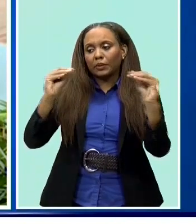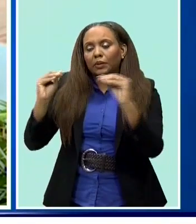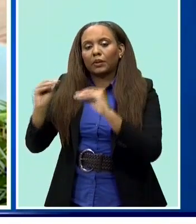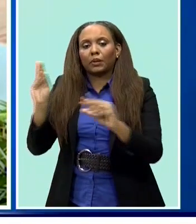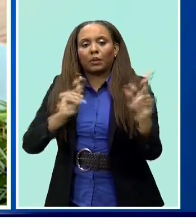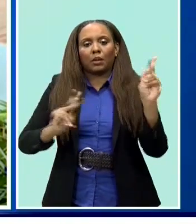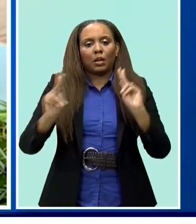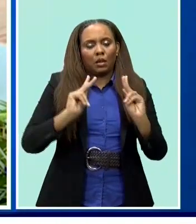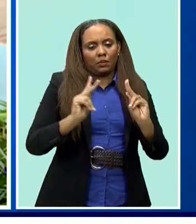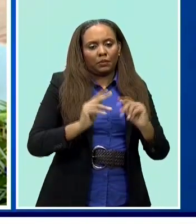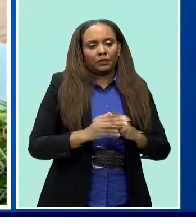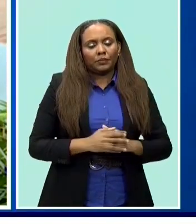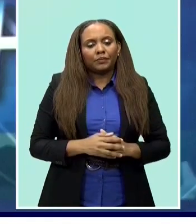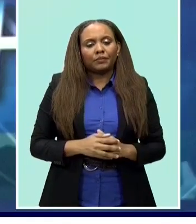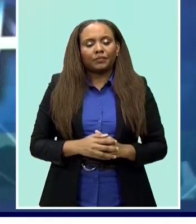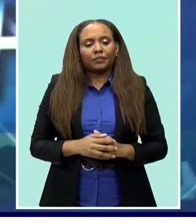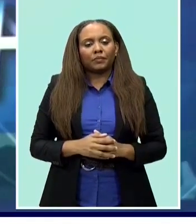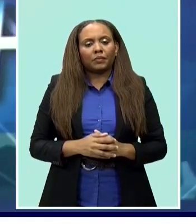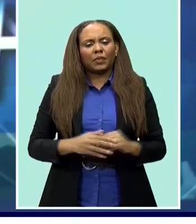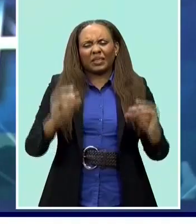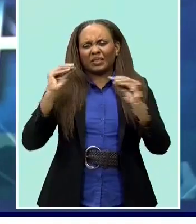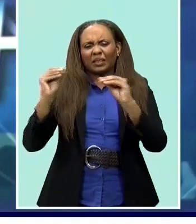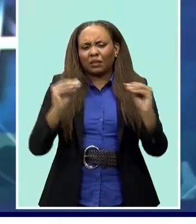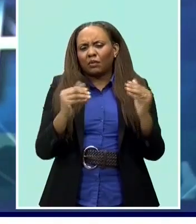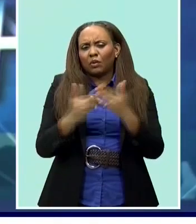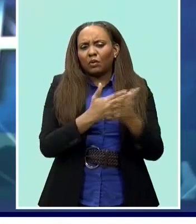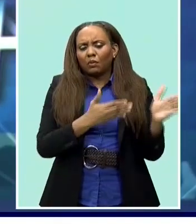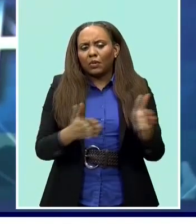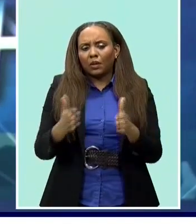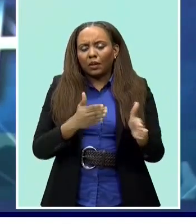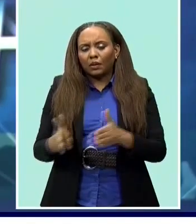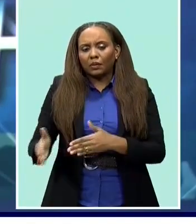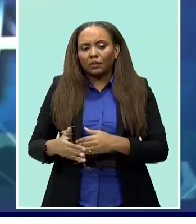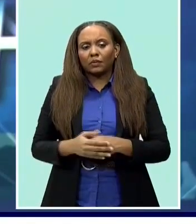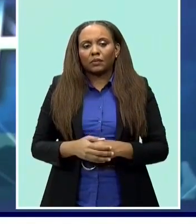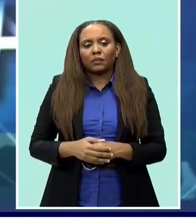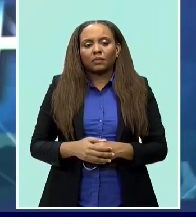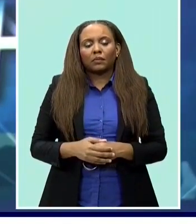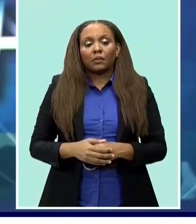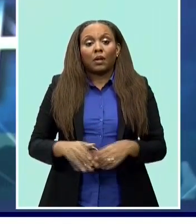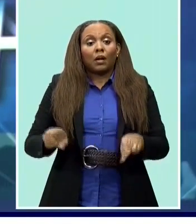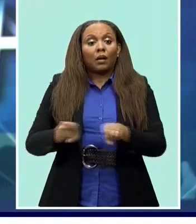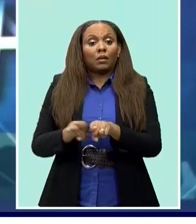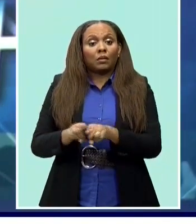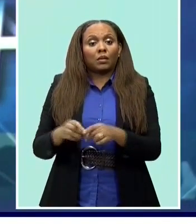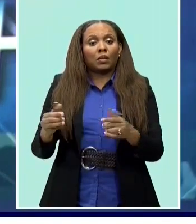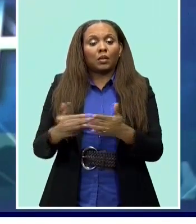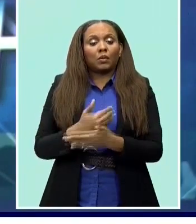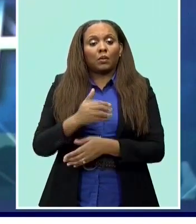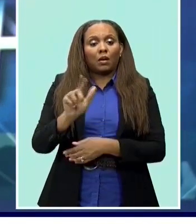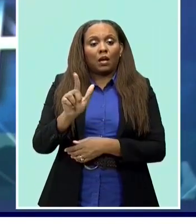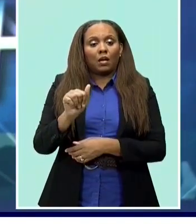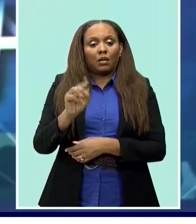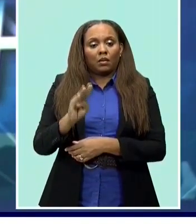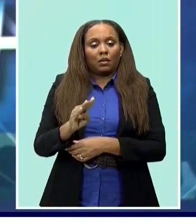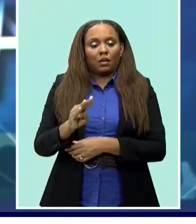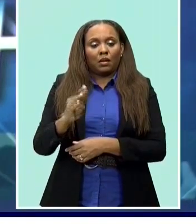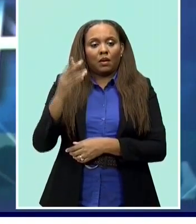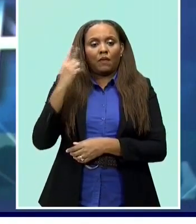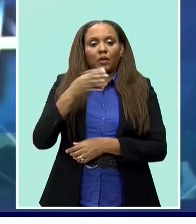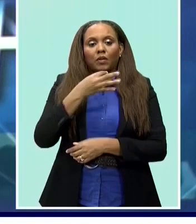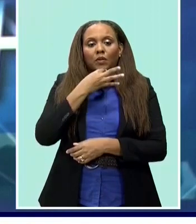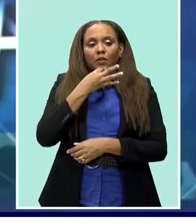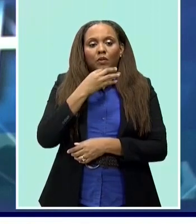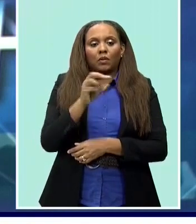public relations plan. Mr. Sutherland says a new laboratory is on the cards to complement the soon-to-be